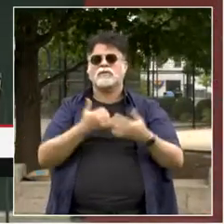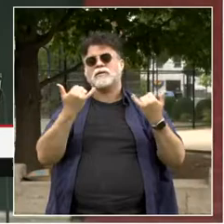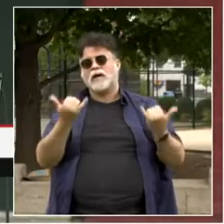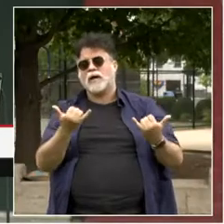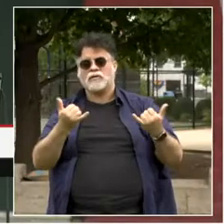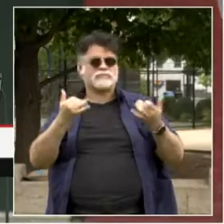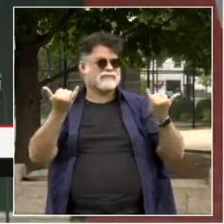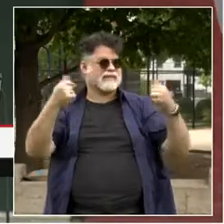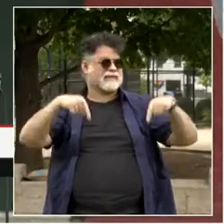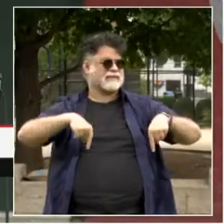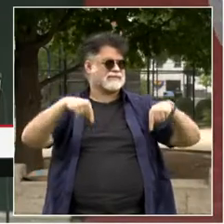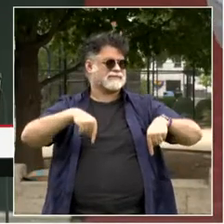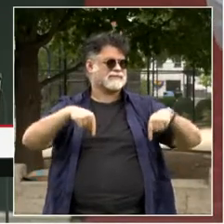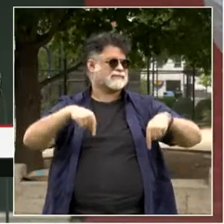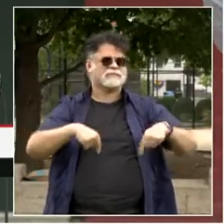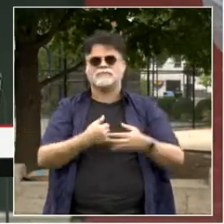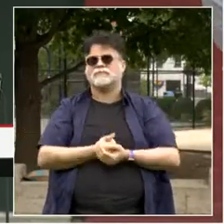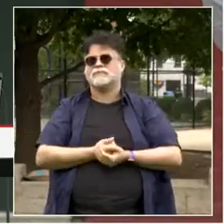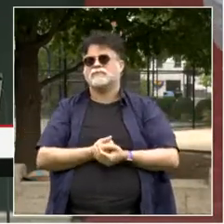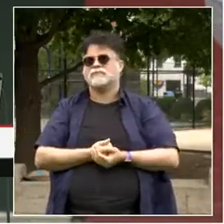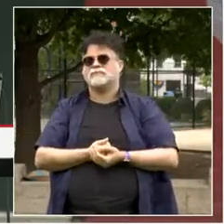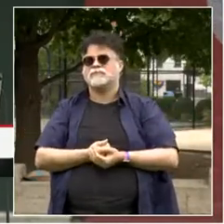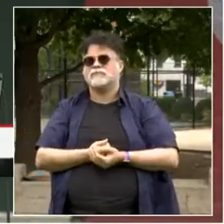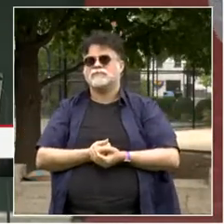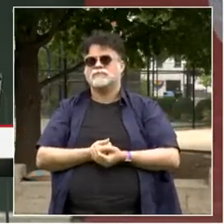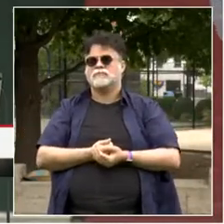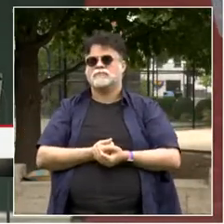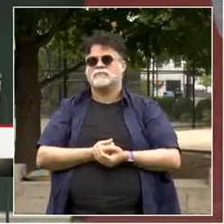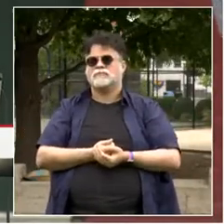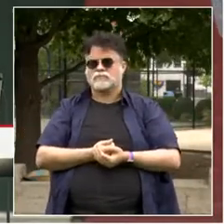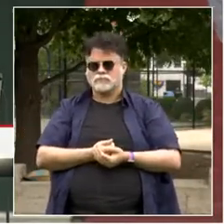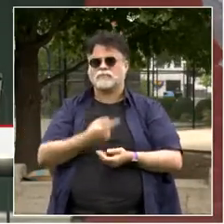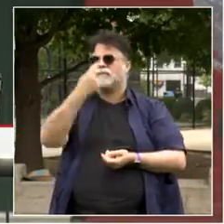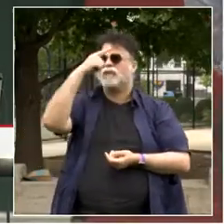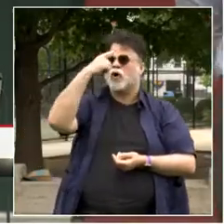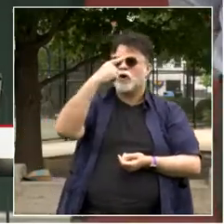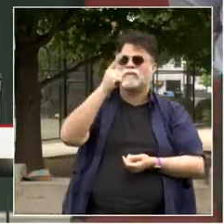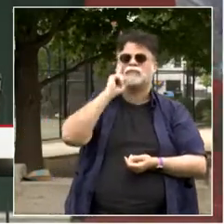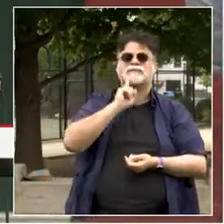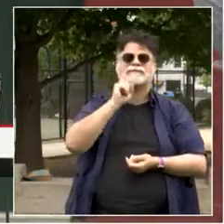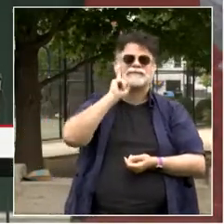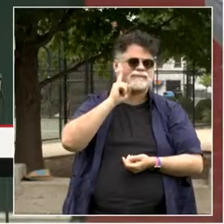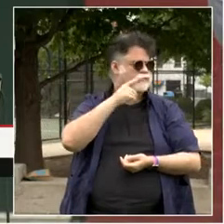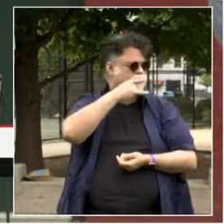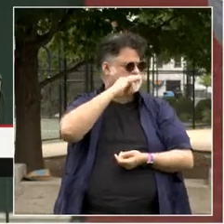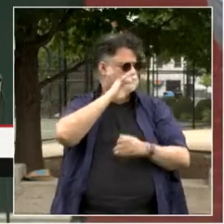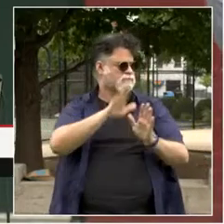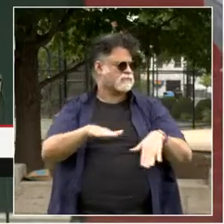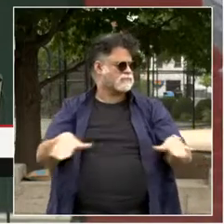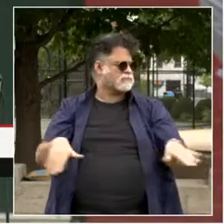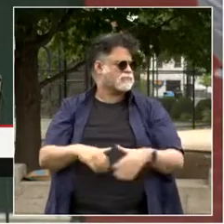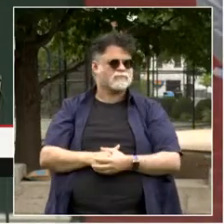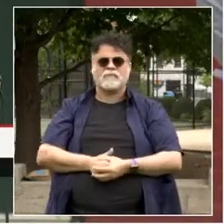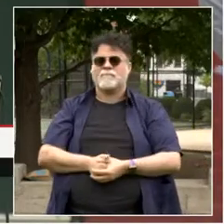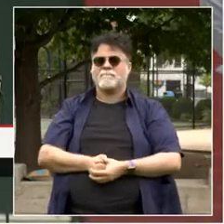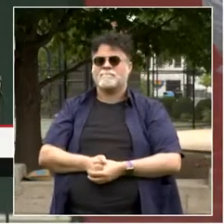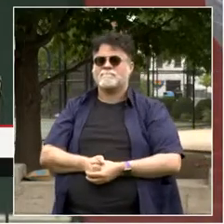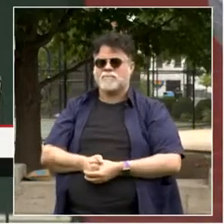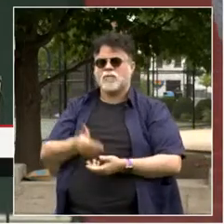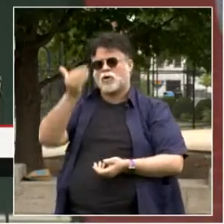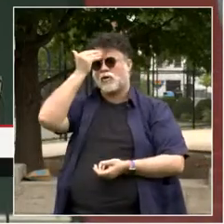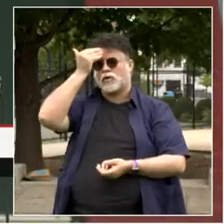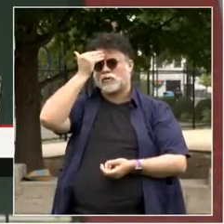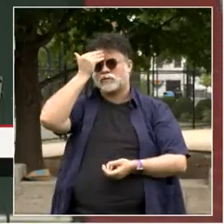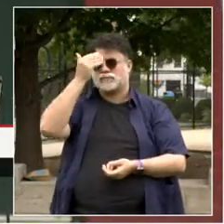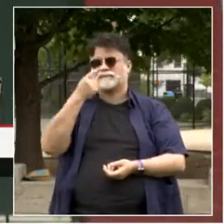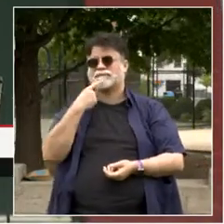intended to be used for the children of Washington. But we know that it will also be a facility for people of